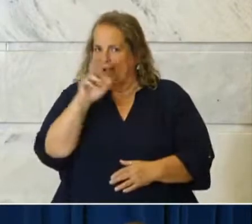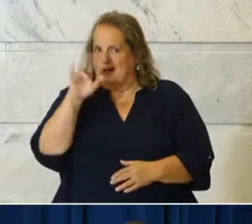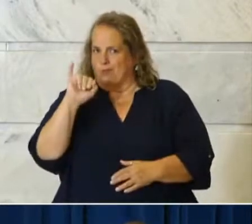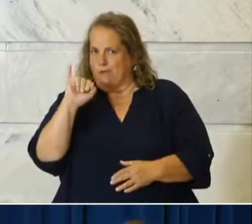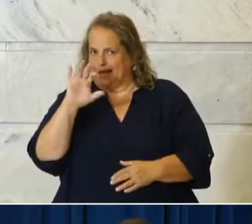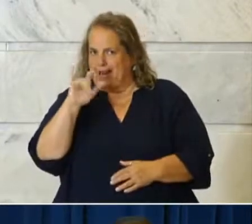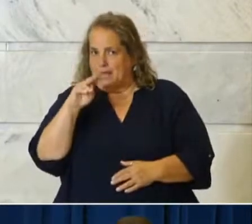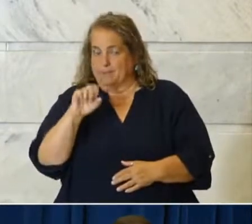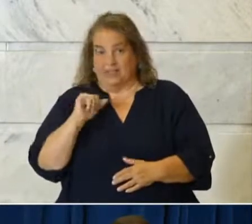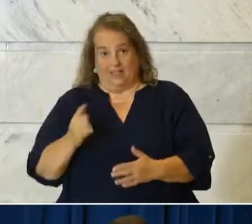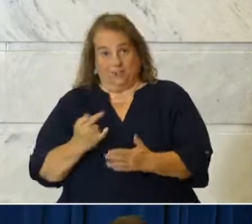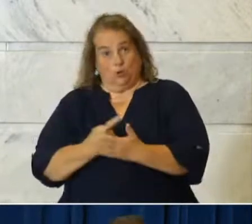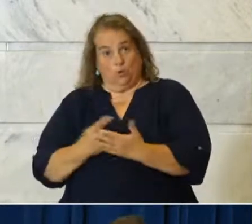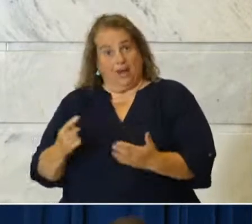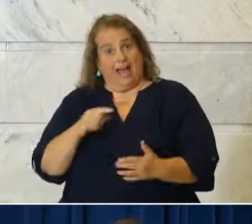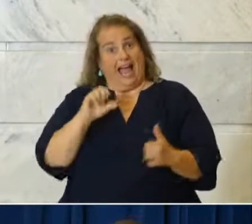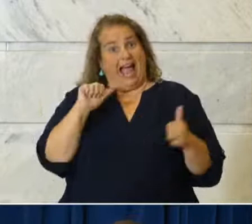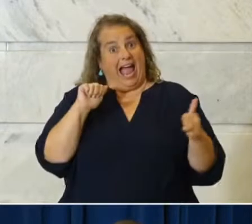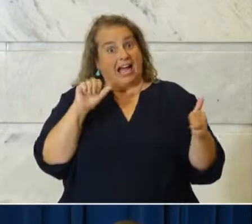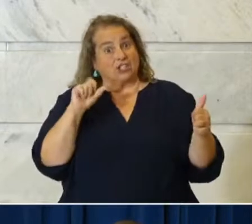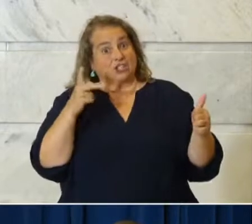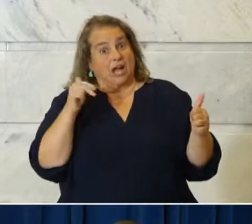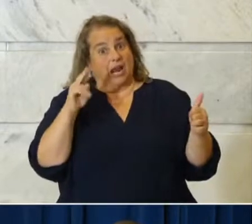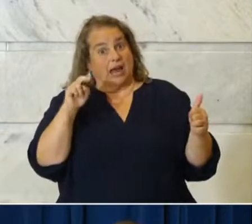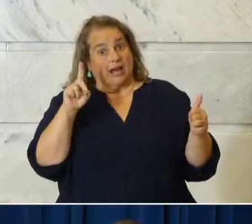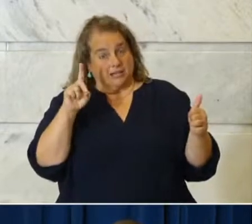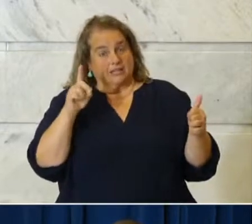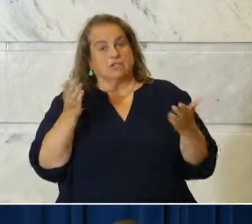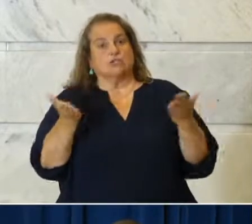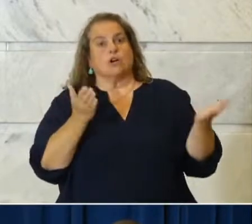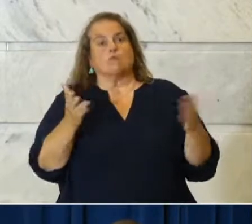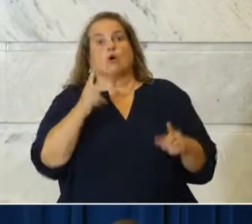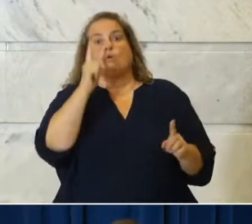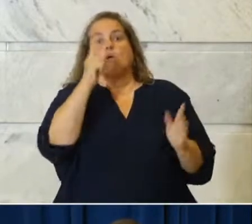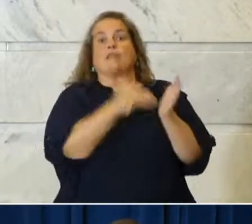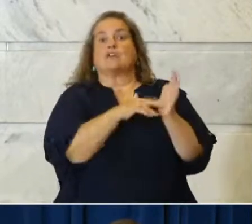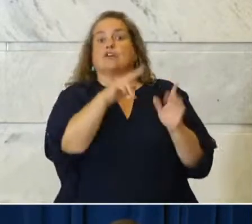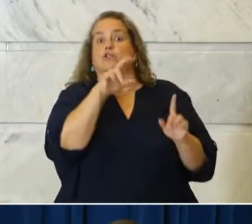served 1,316 individuals. Owensboro served